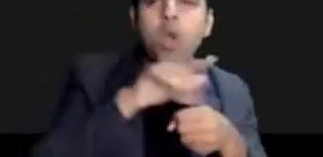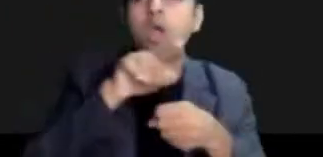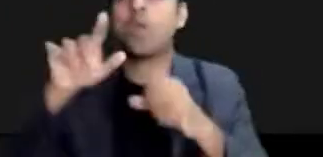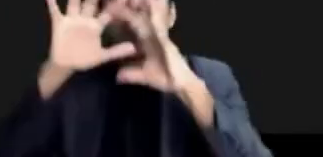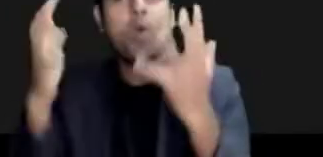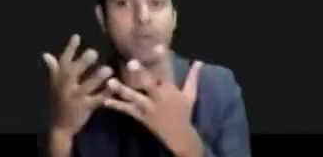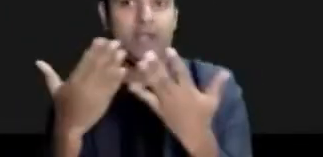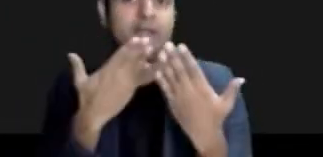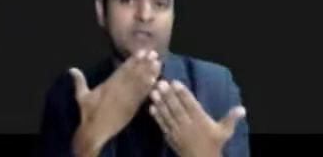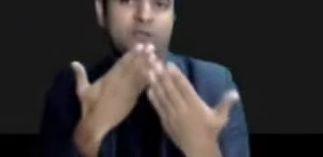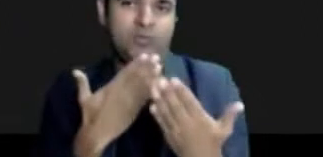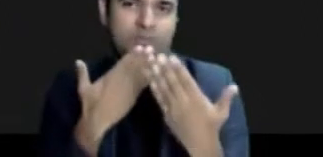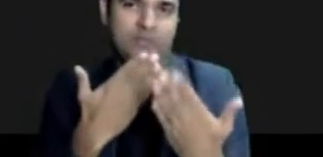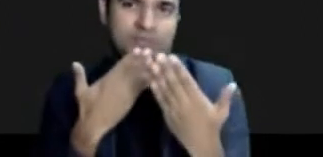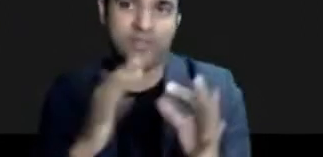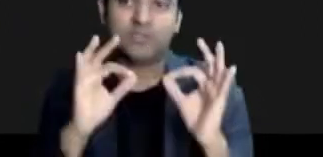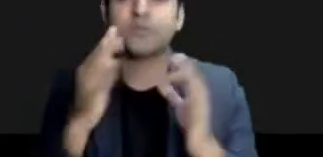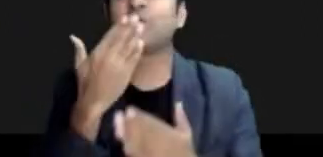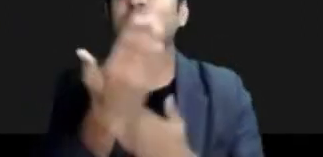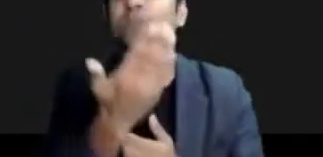going to discuss some of the